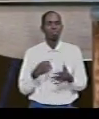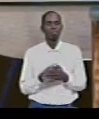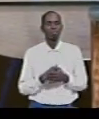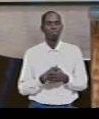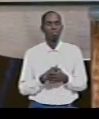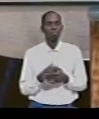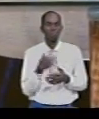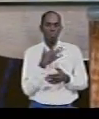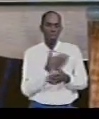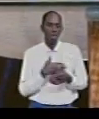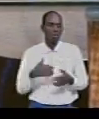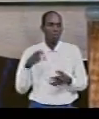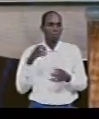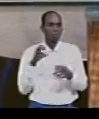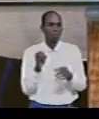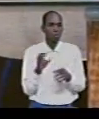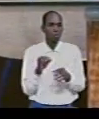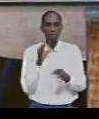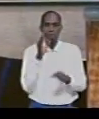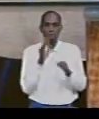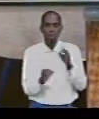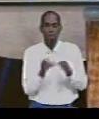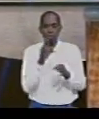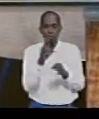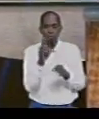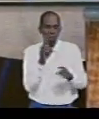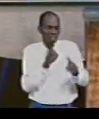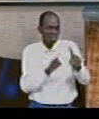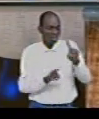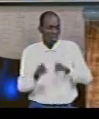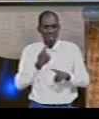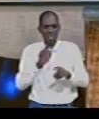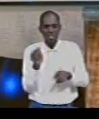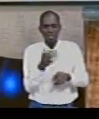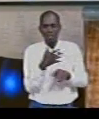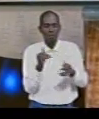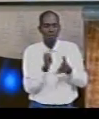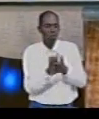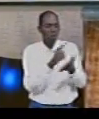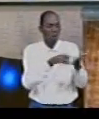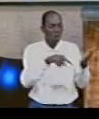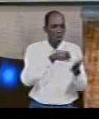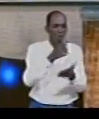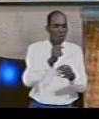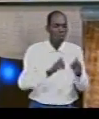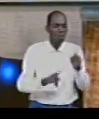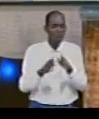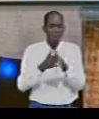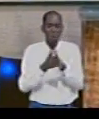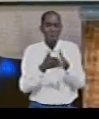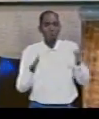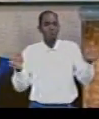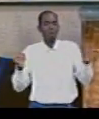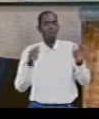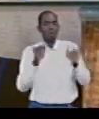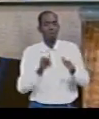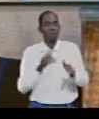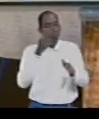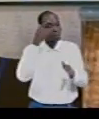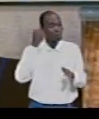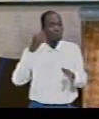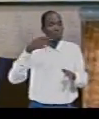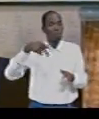And so when you say anything that will correct them openly, because Paul the apostle did